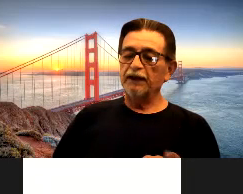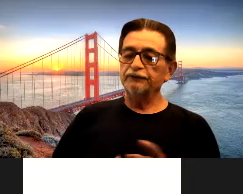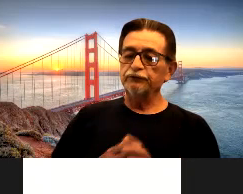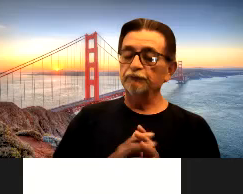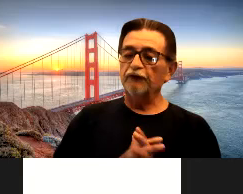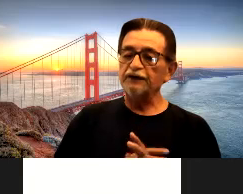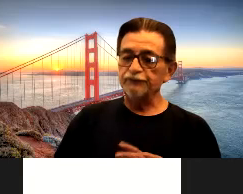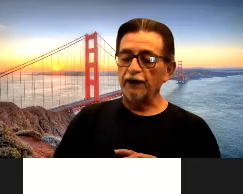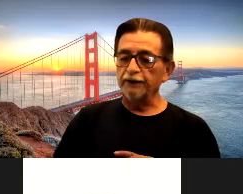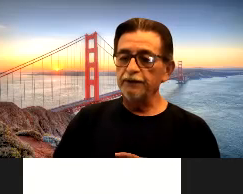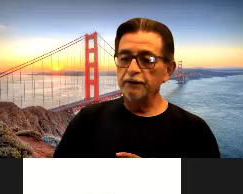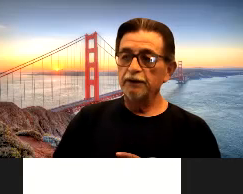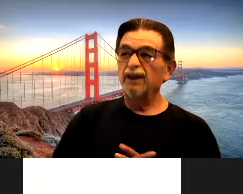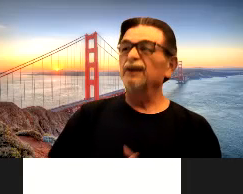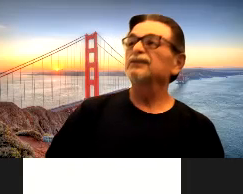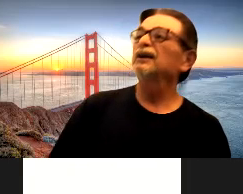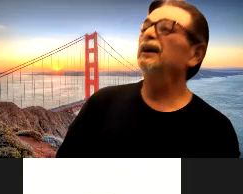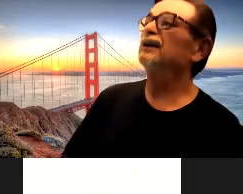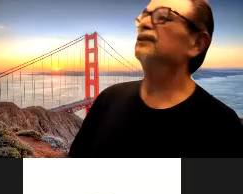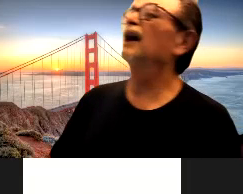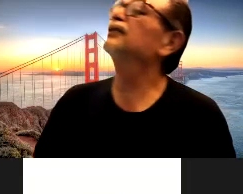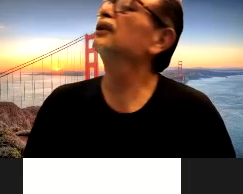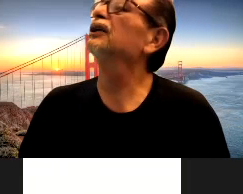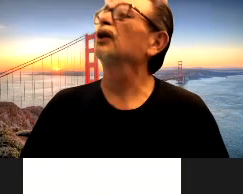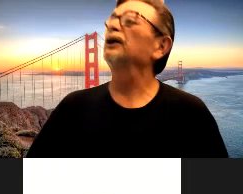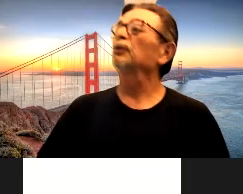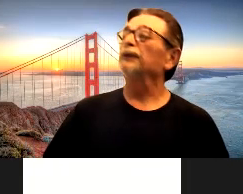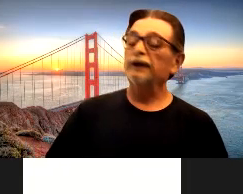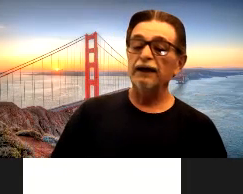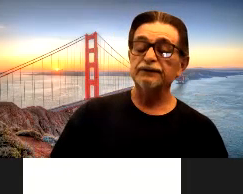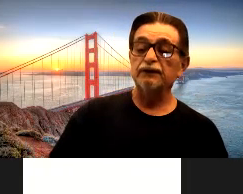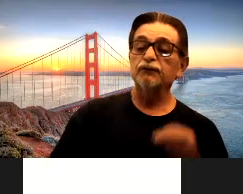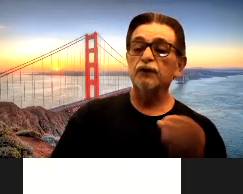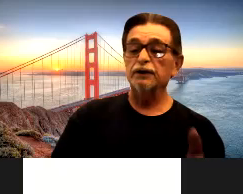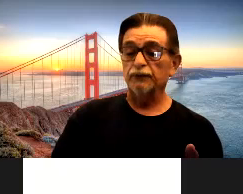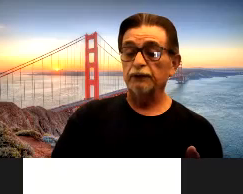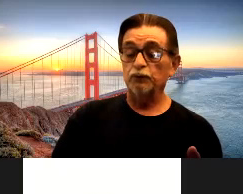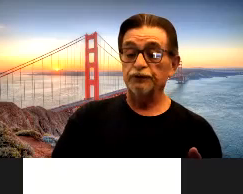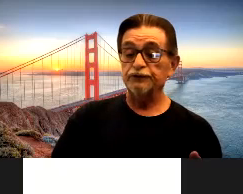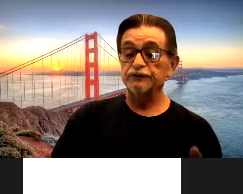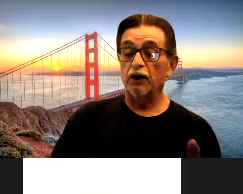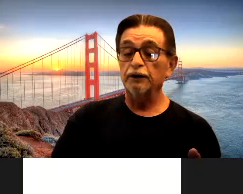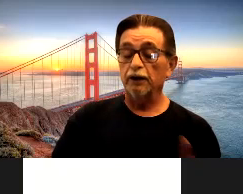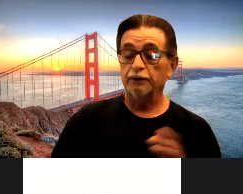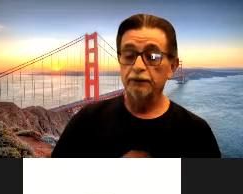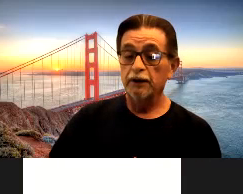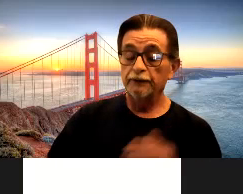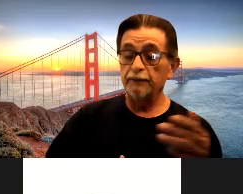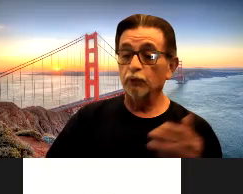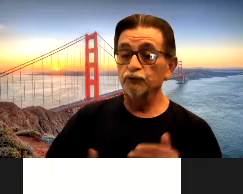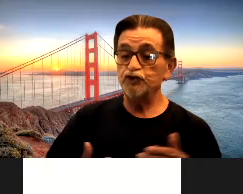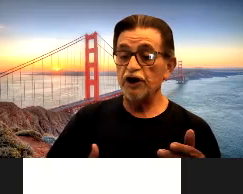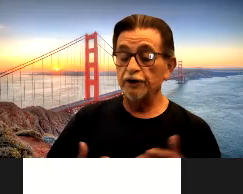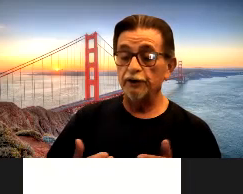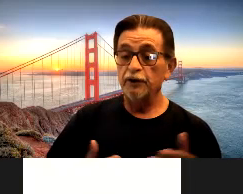With respect to the phosphide, it is isoelectronic with the gas in front of it, which is argon.